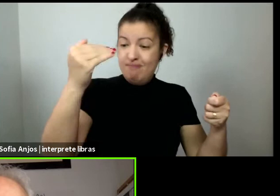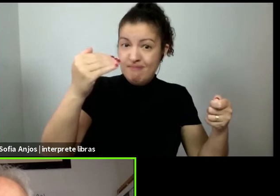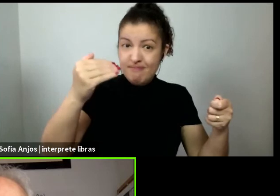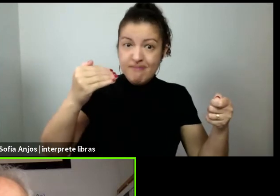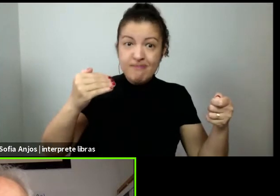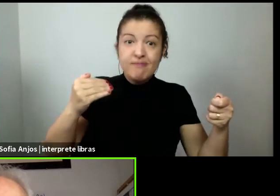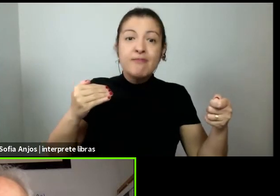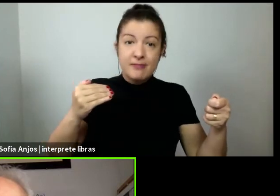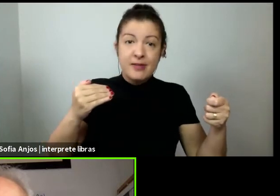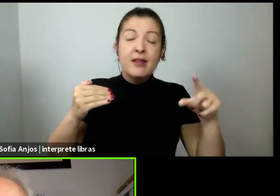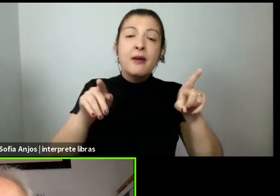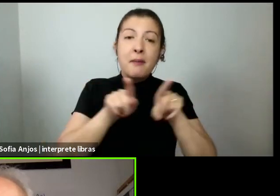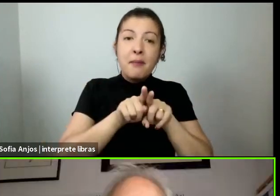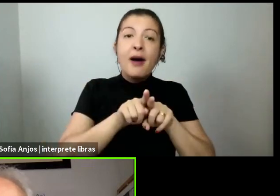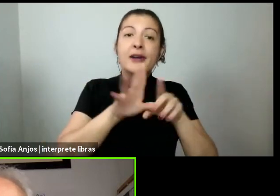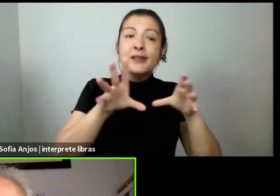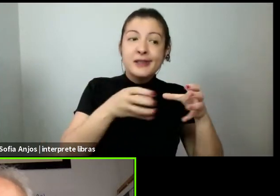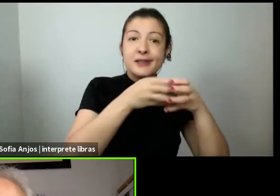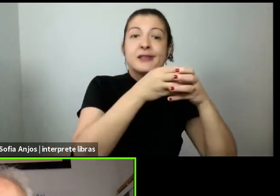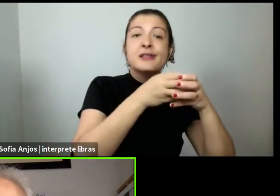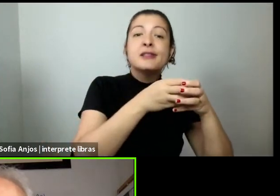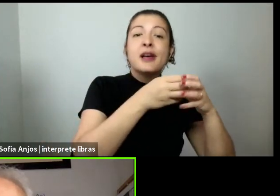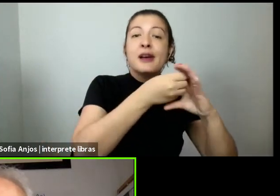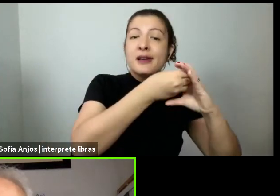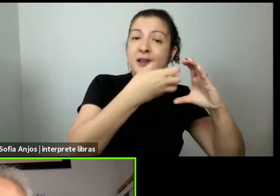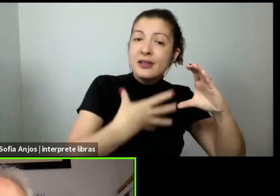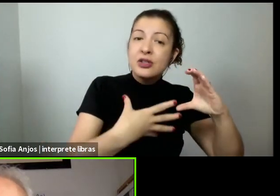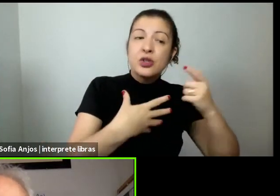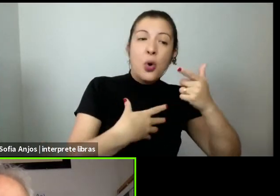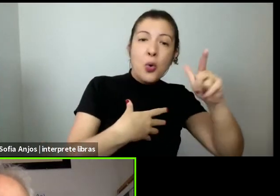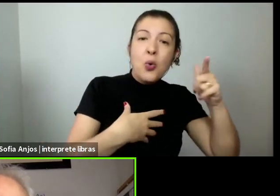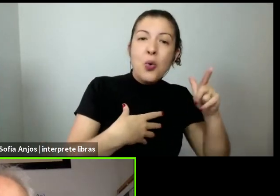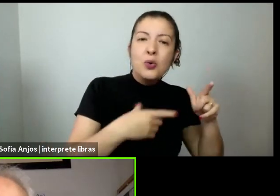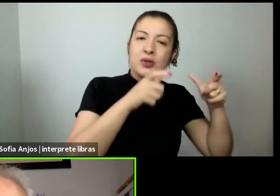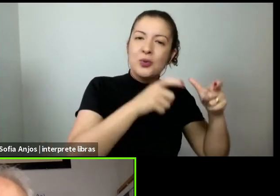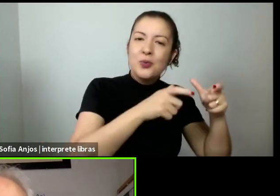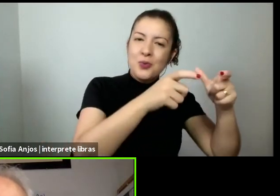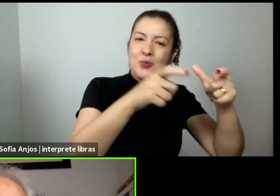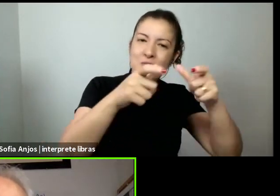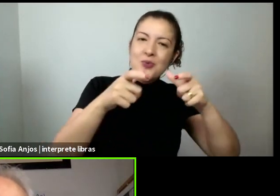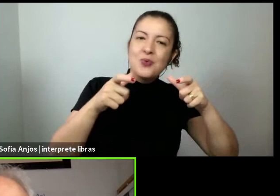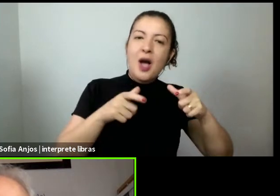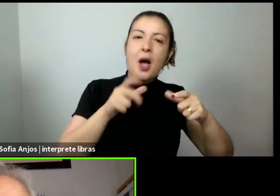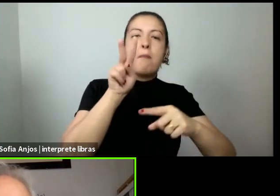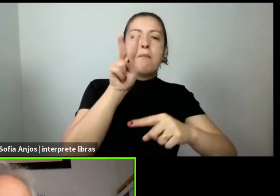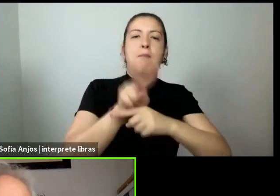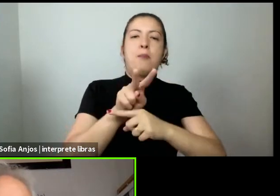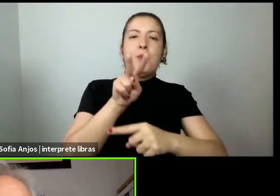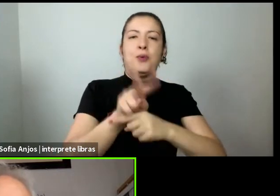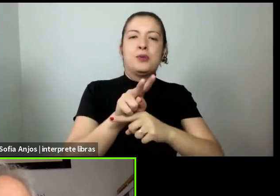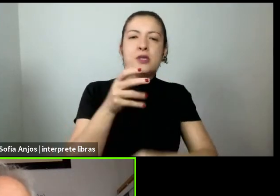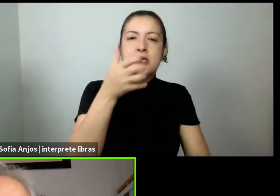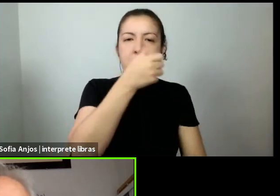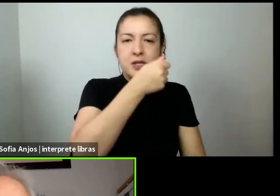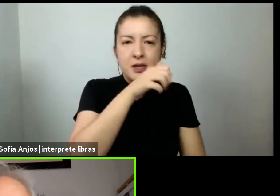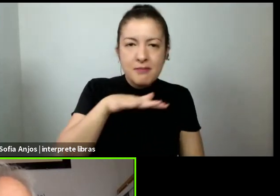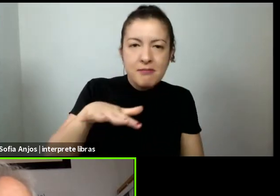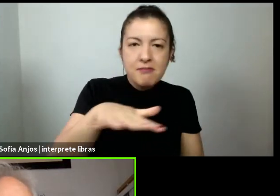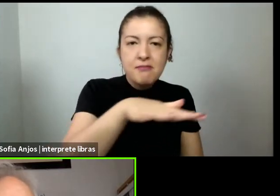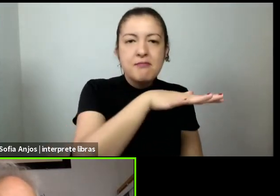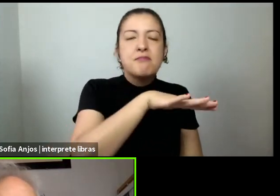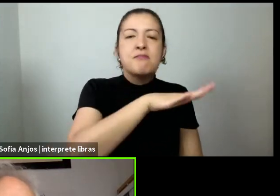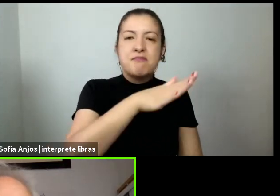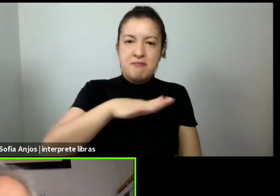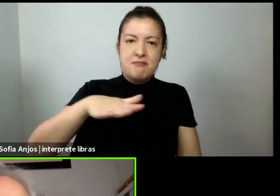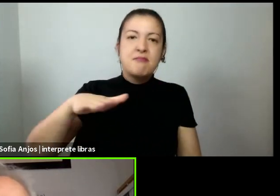process. And that'll be, we can talk about that when we do the